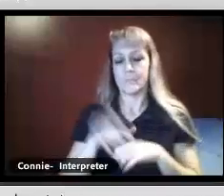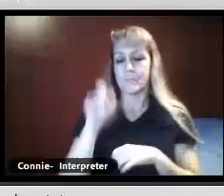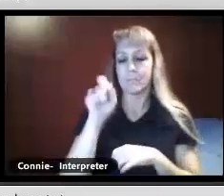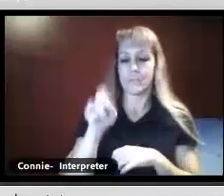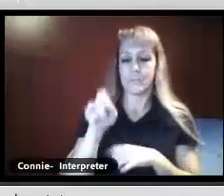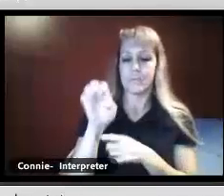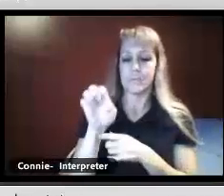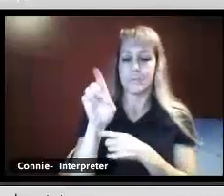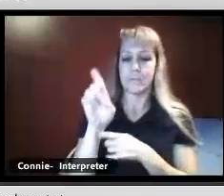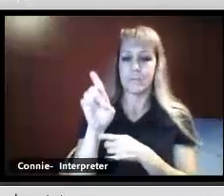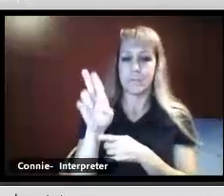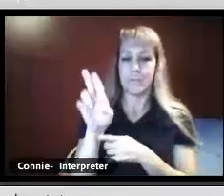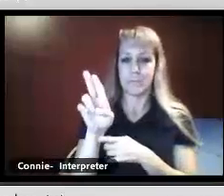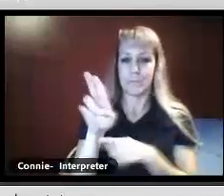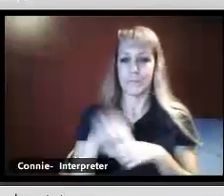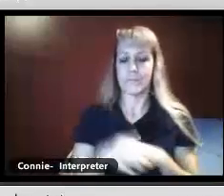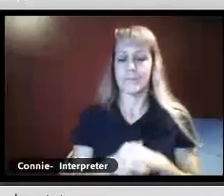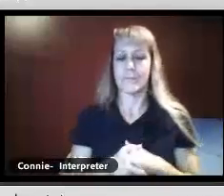.edu.